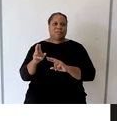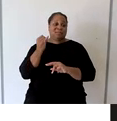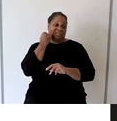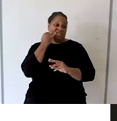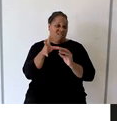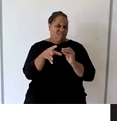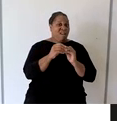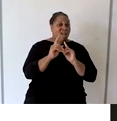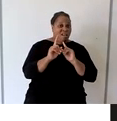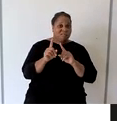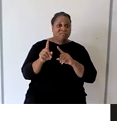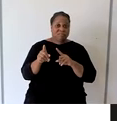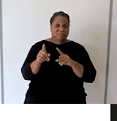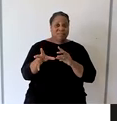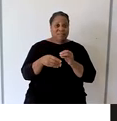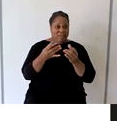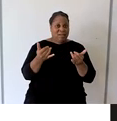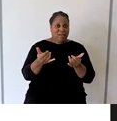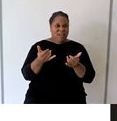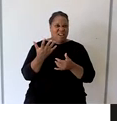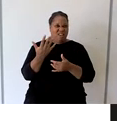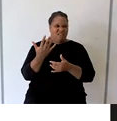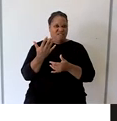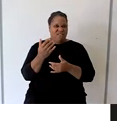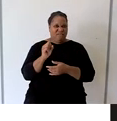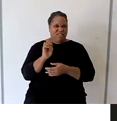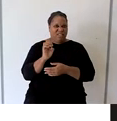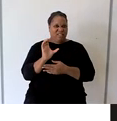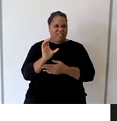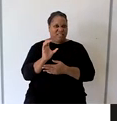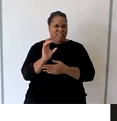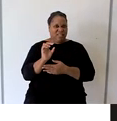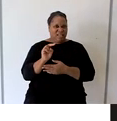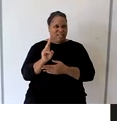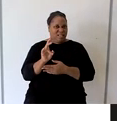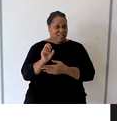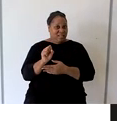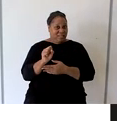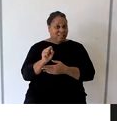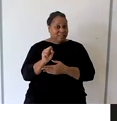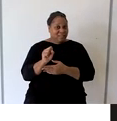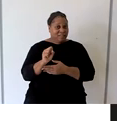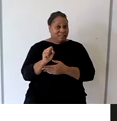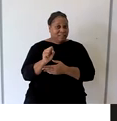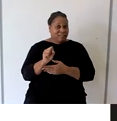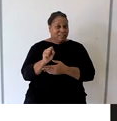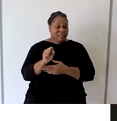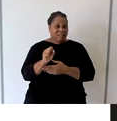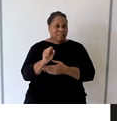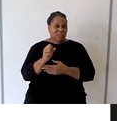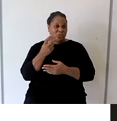your response, if you can add it now, maybe the next 15 seconds or so. So whether you have